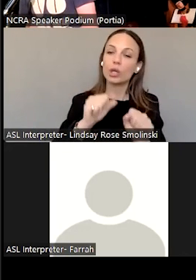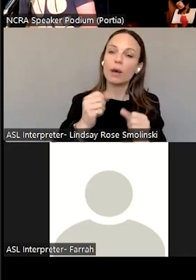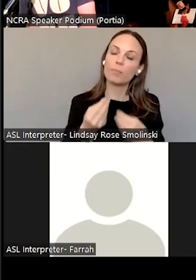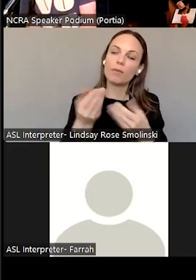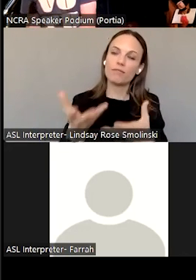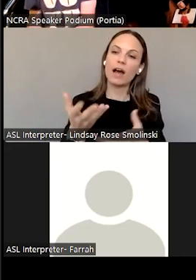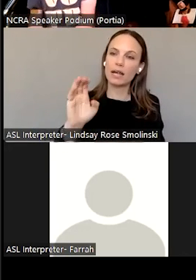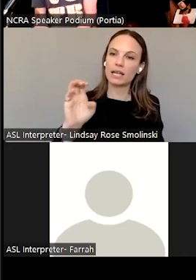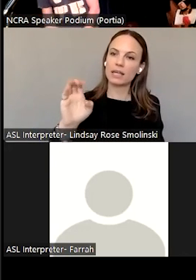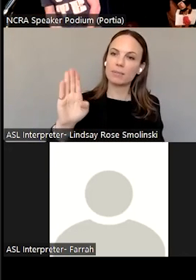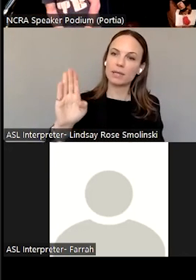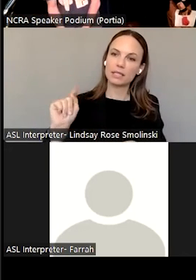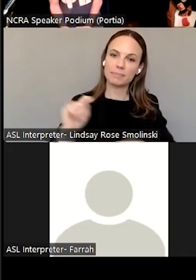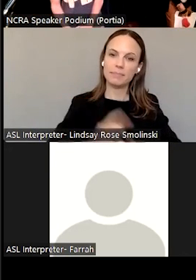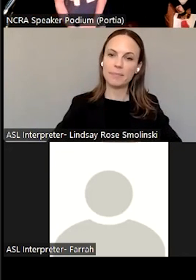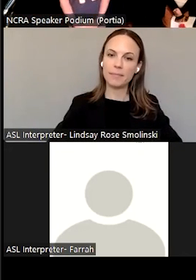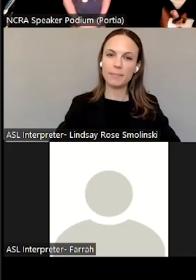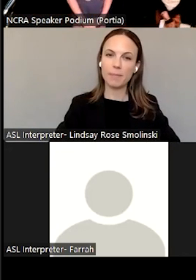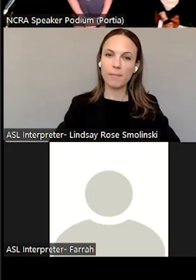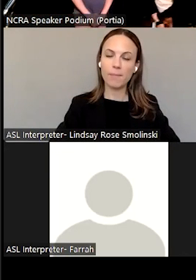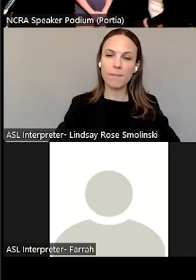EBT.